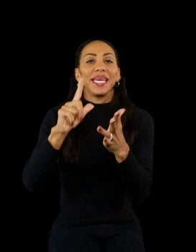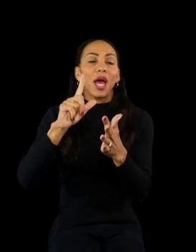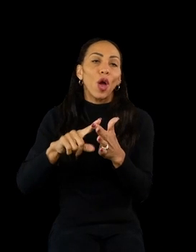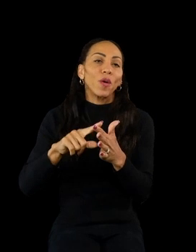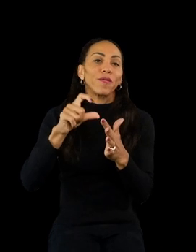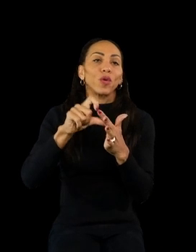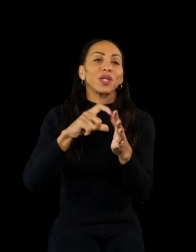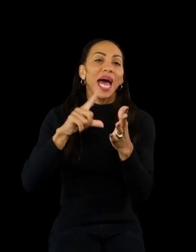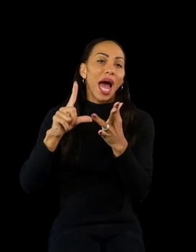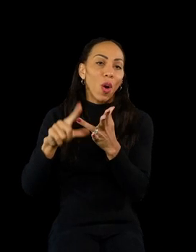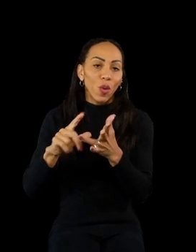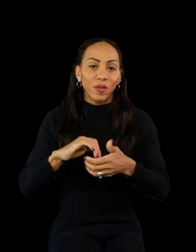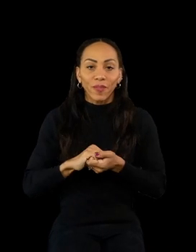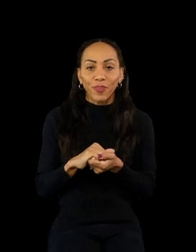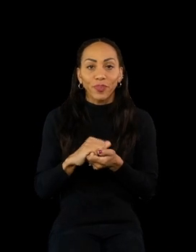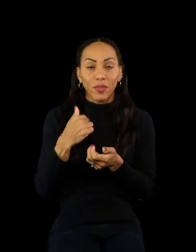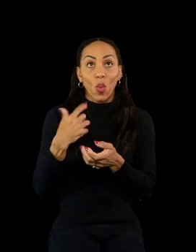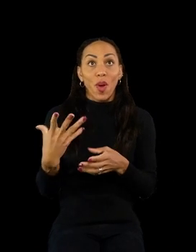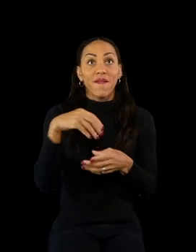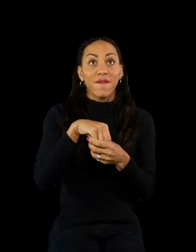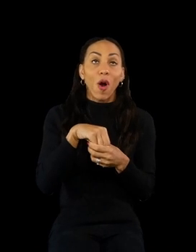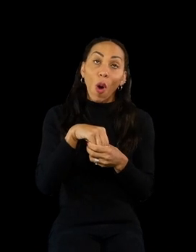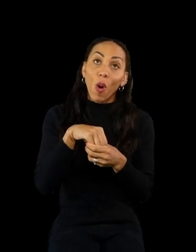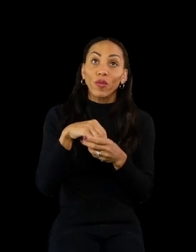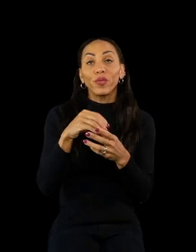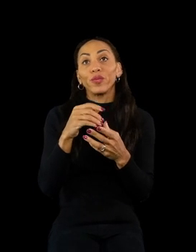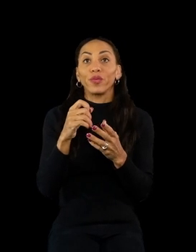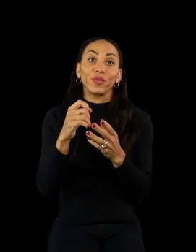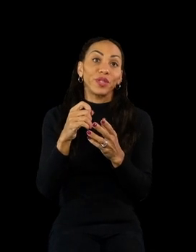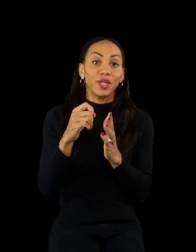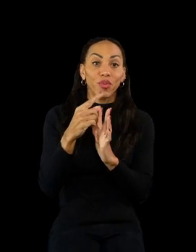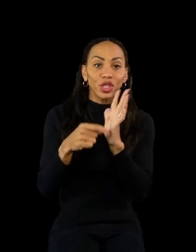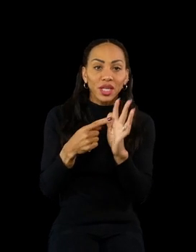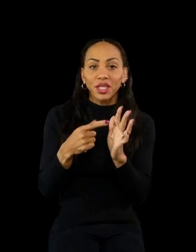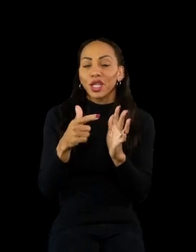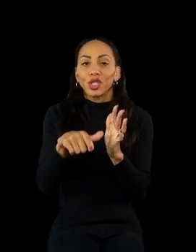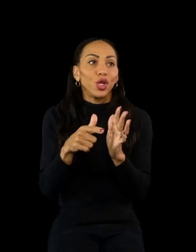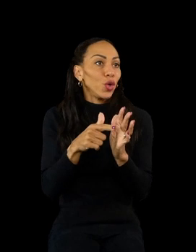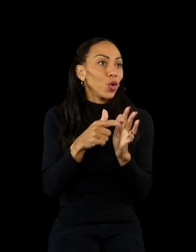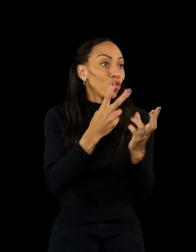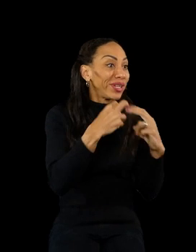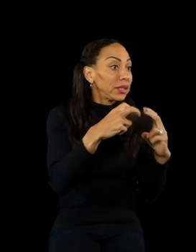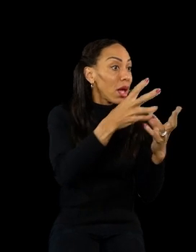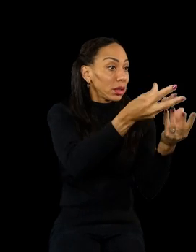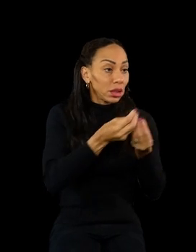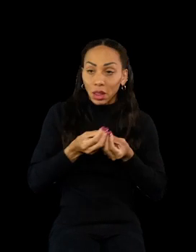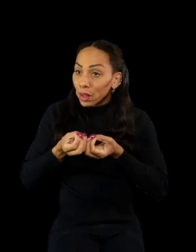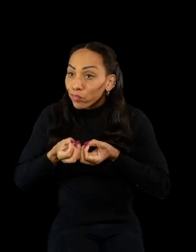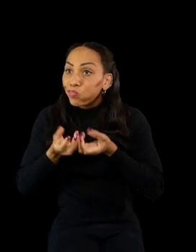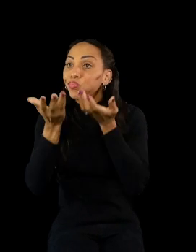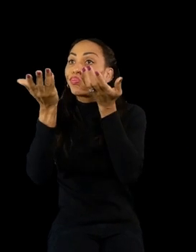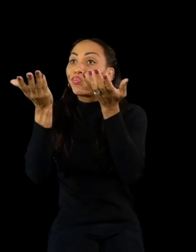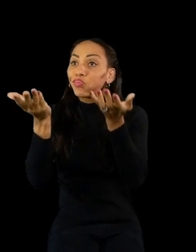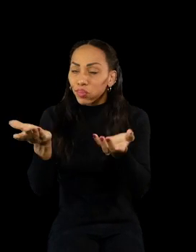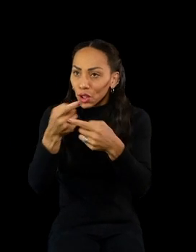Chief Executive of Disability Arts Online. And we're on the project to help disseminate the research to a wider